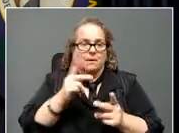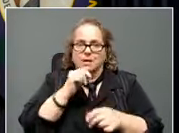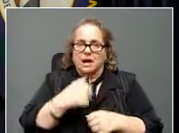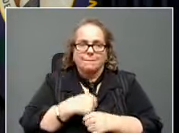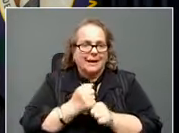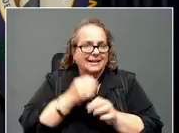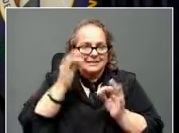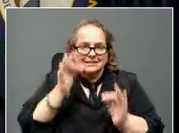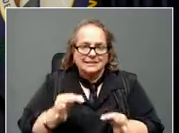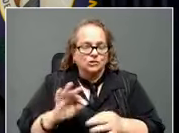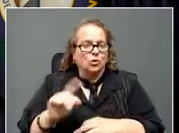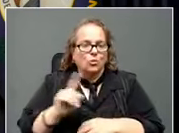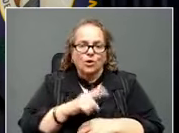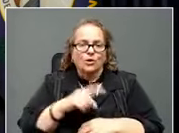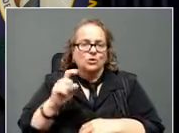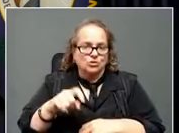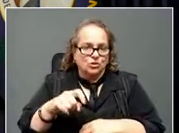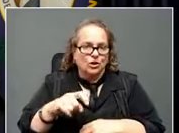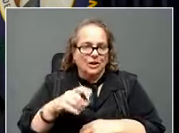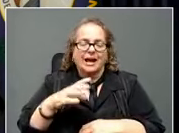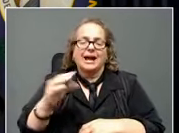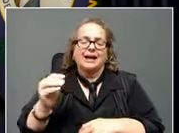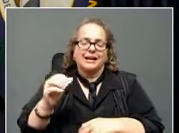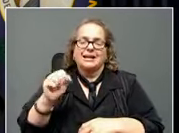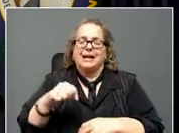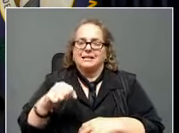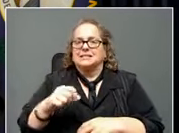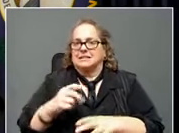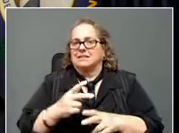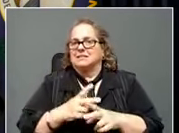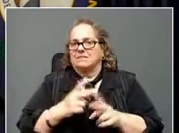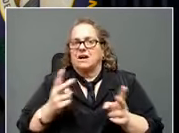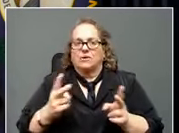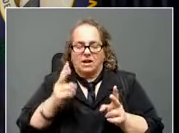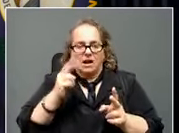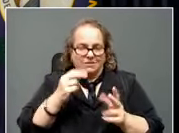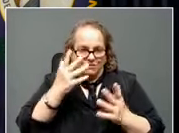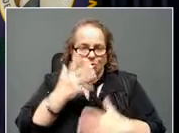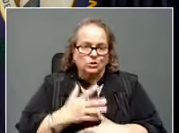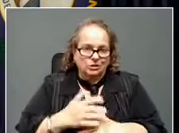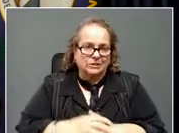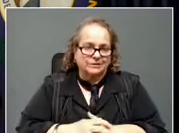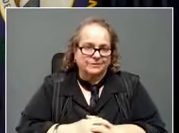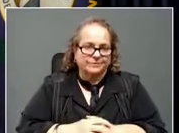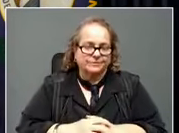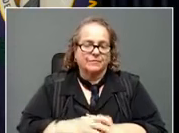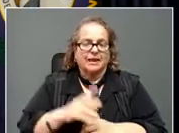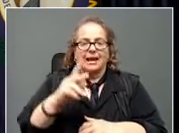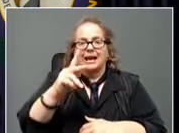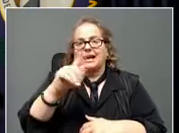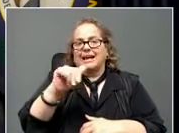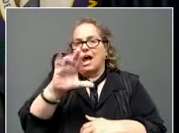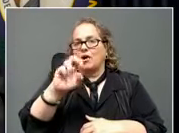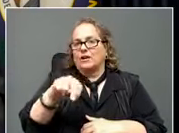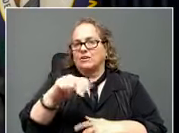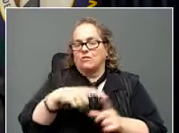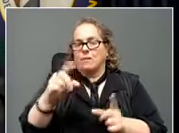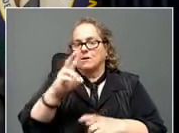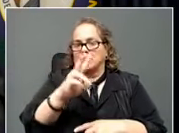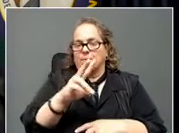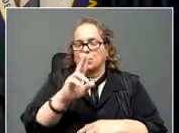would? Yes, that's really unfortunate. Karen Czar from WKY.